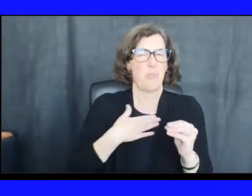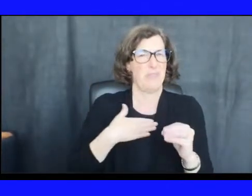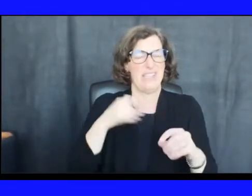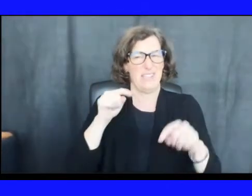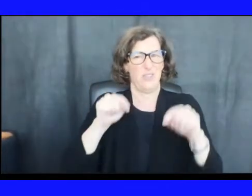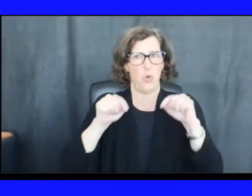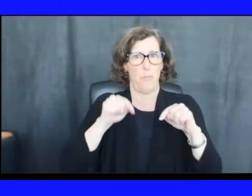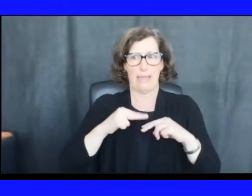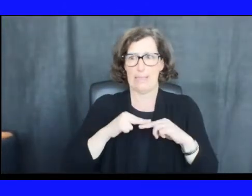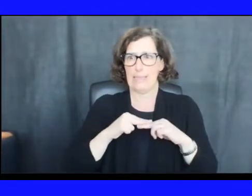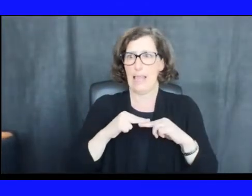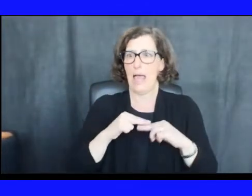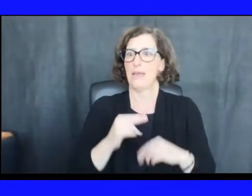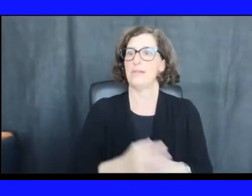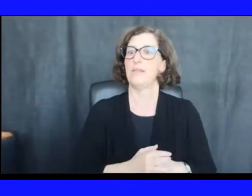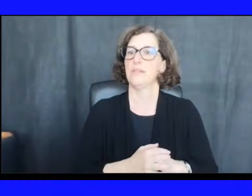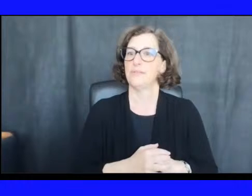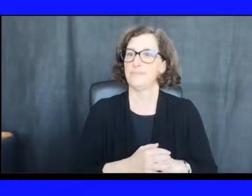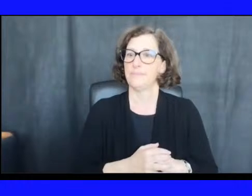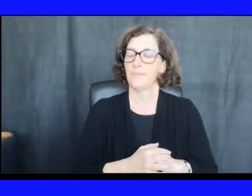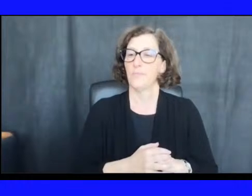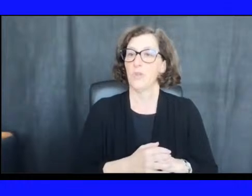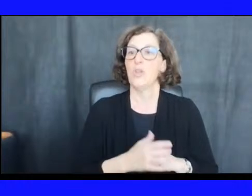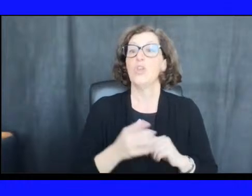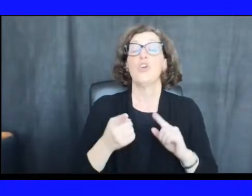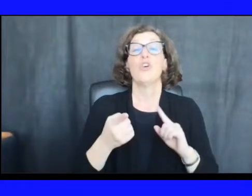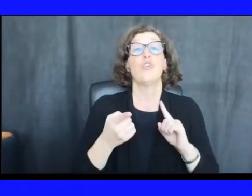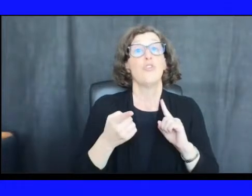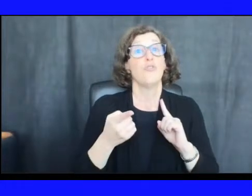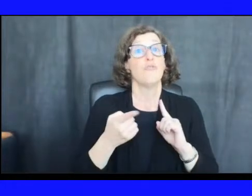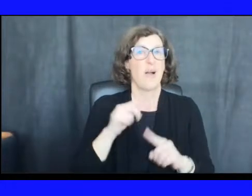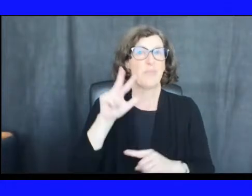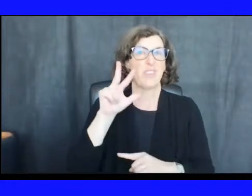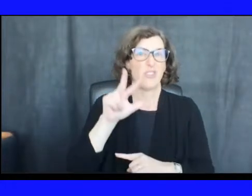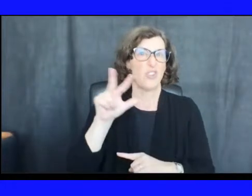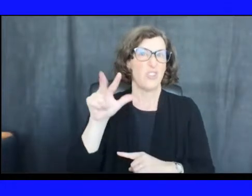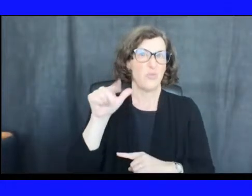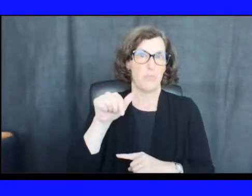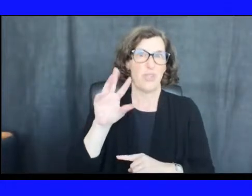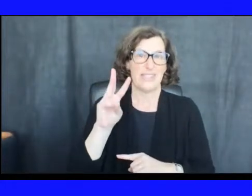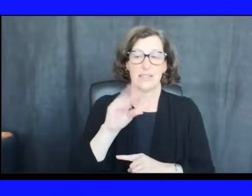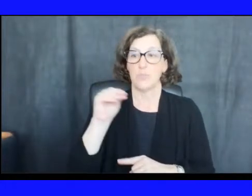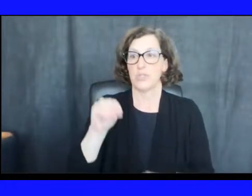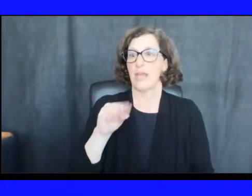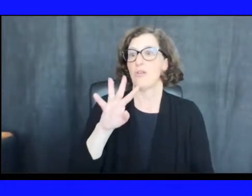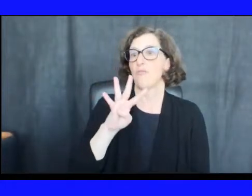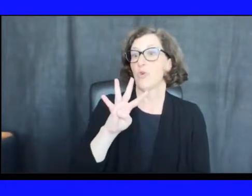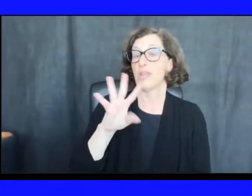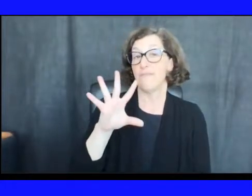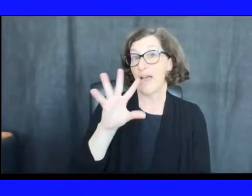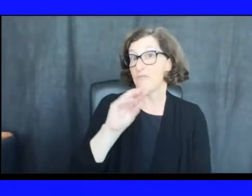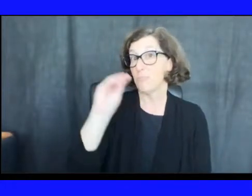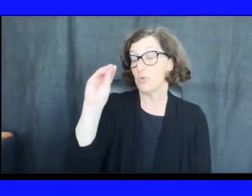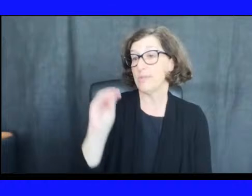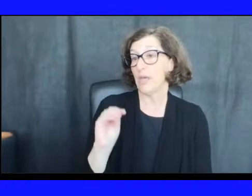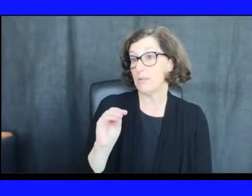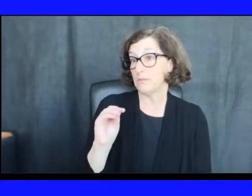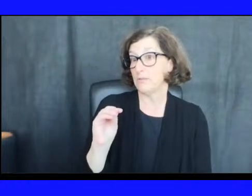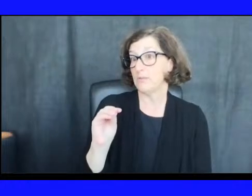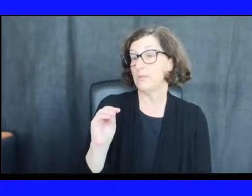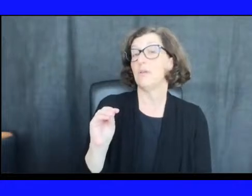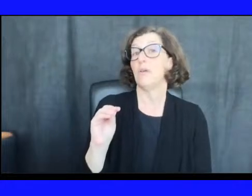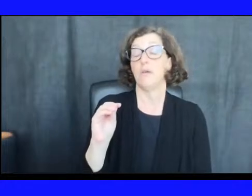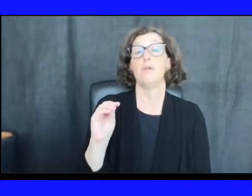Asian made up 11.4%, Black or African American made up 6.4%, and Hispanic or Latino made up